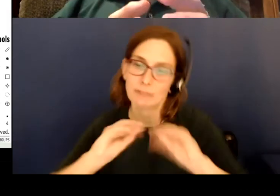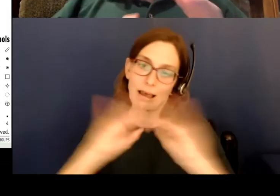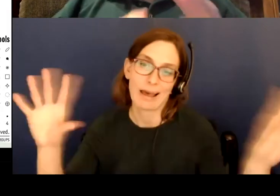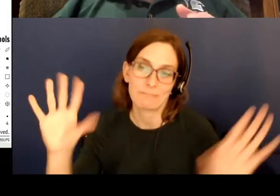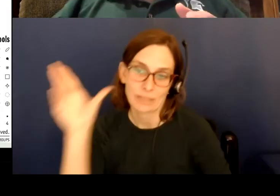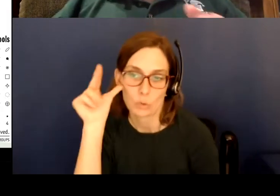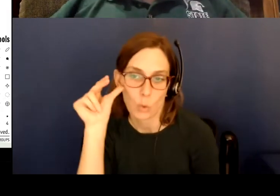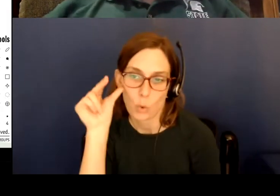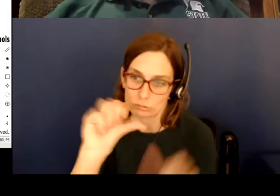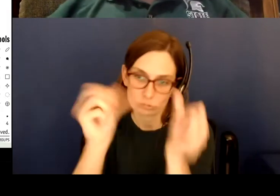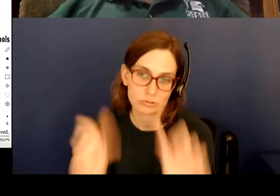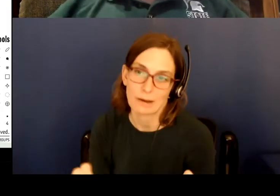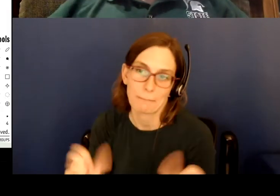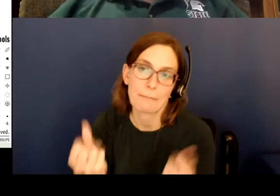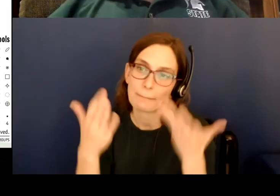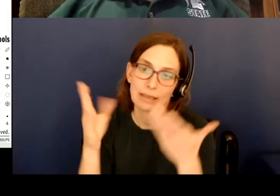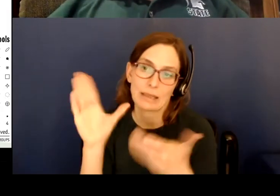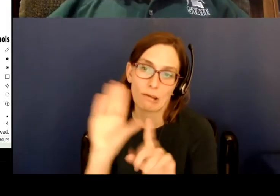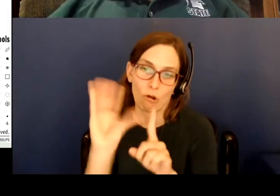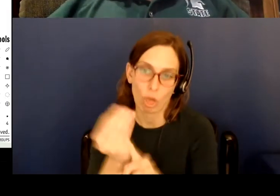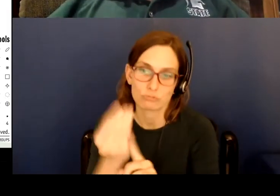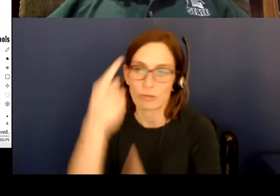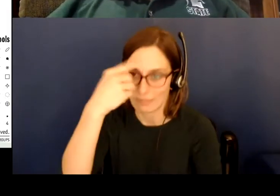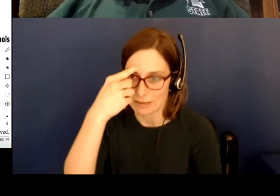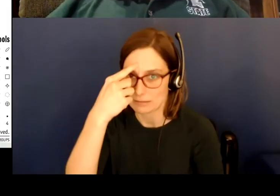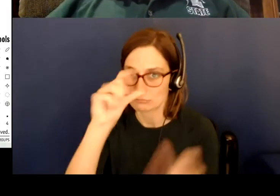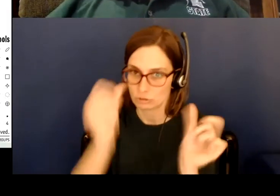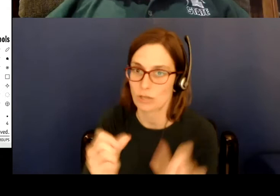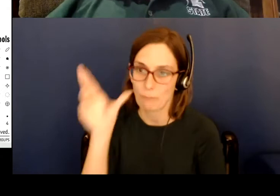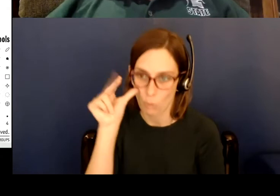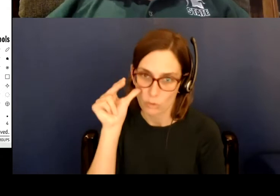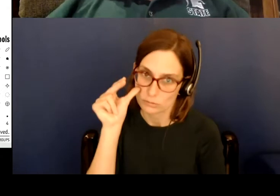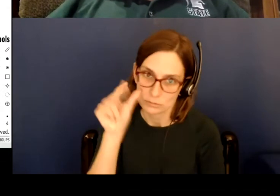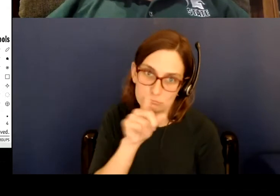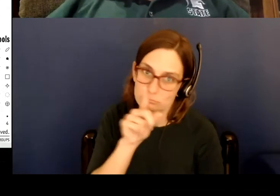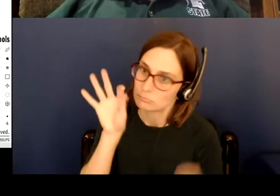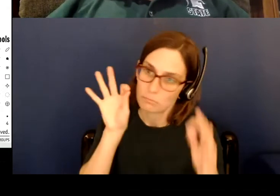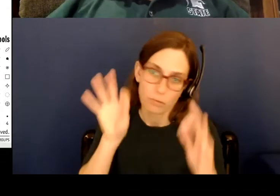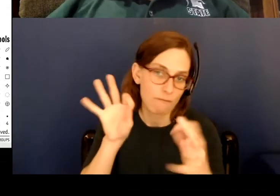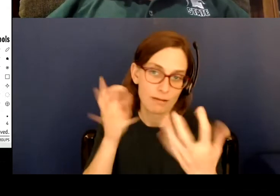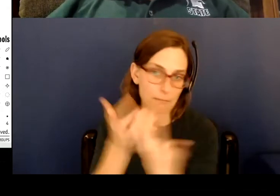imagine many cultures thought of this as a horse. This is about as good as it gets for a constellation.